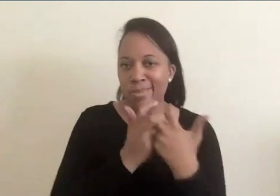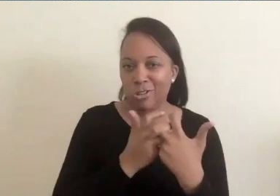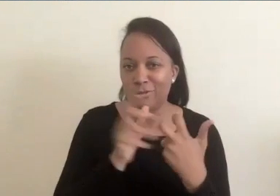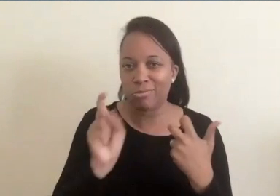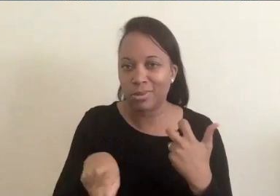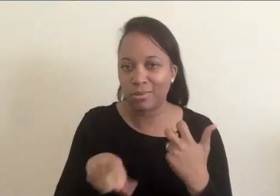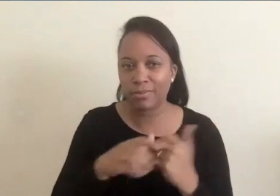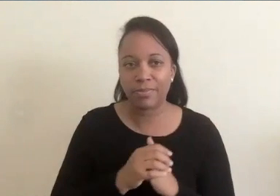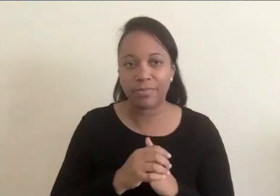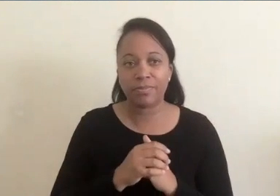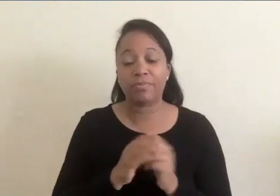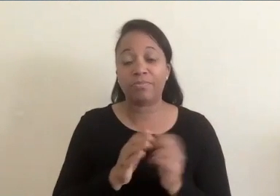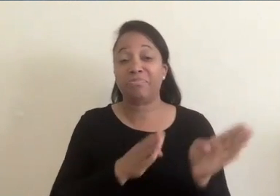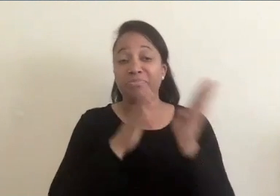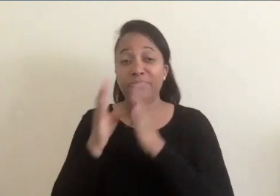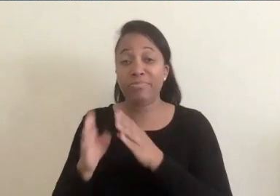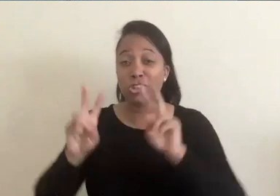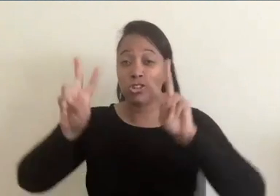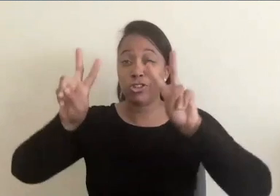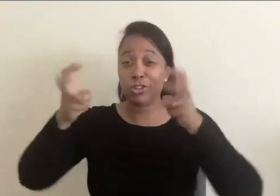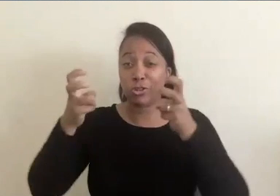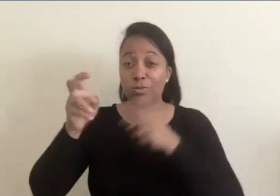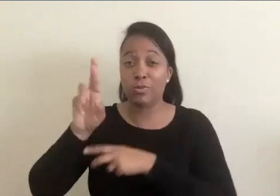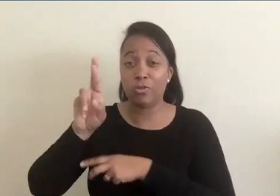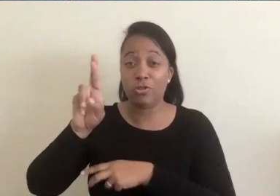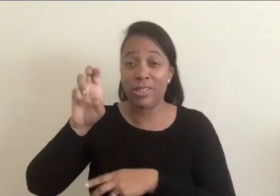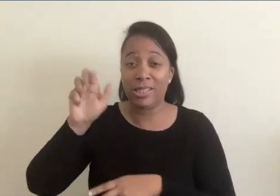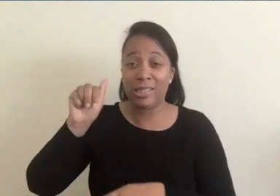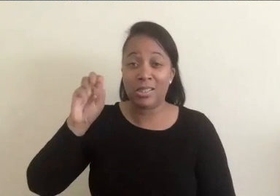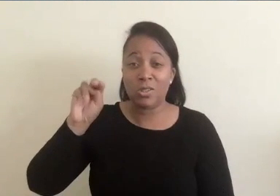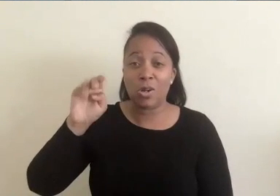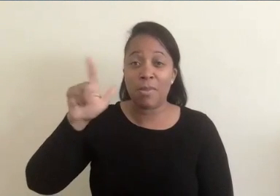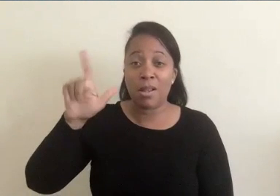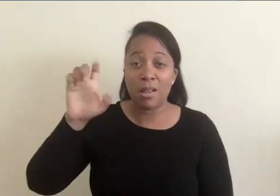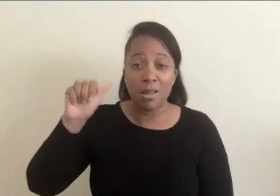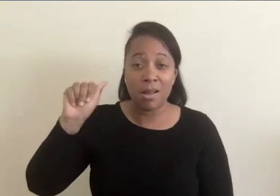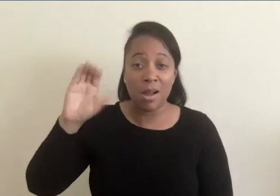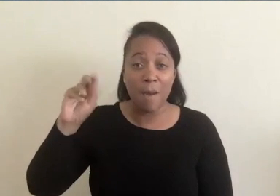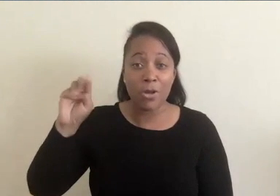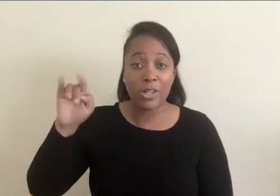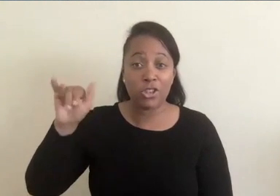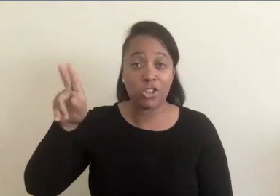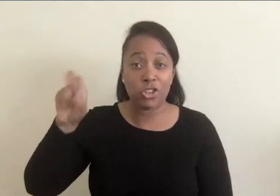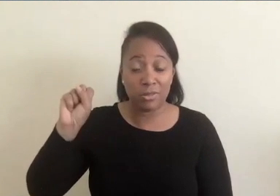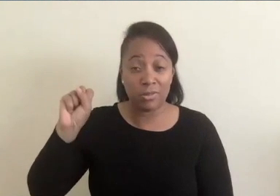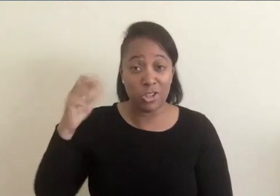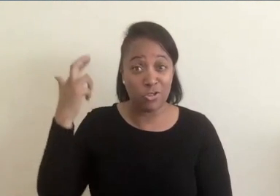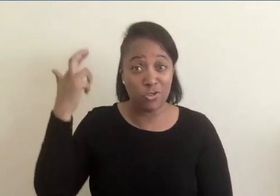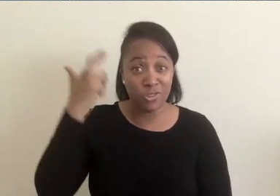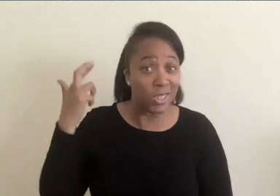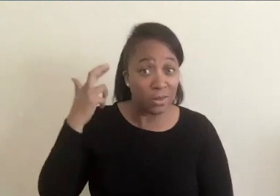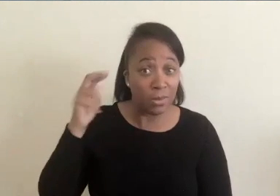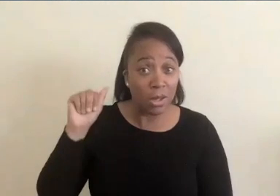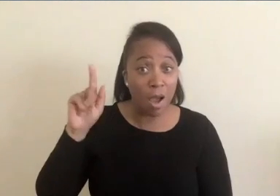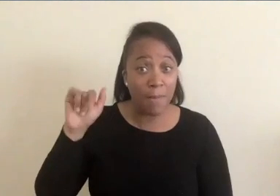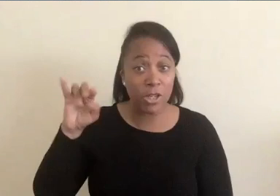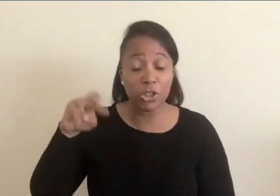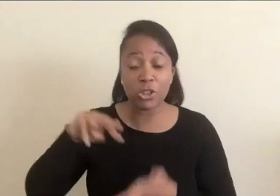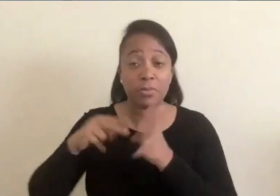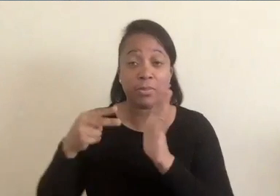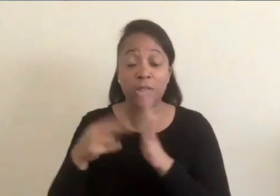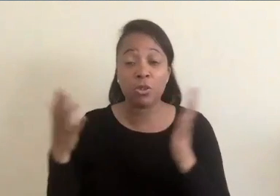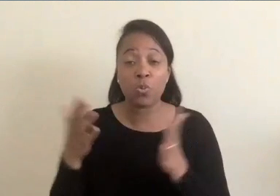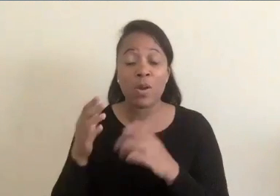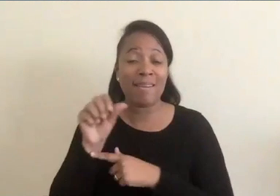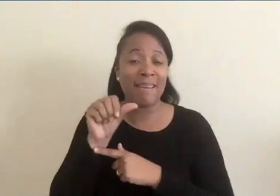All right, so you've heard the term reasonable accommodation a few times now. What does that mean? Well, a reasonable accommodation